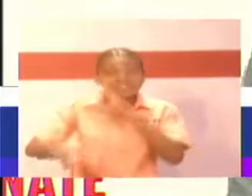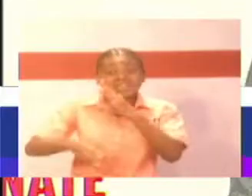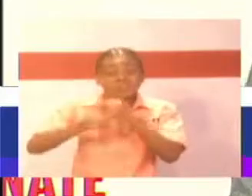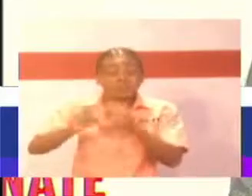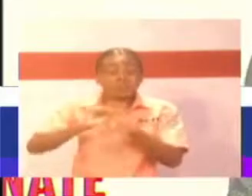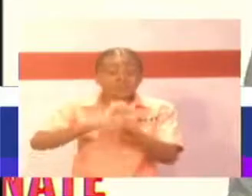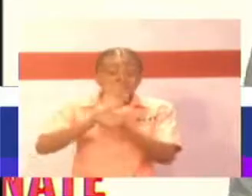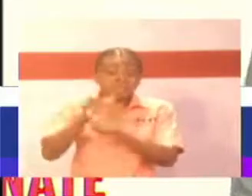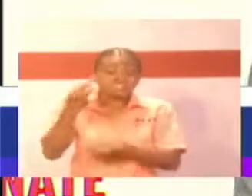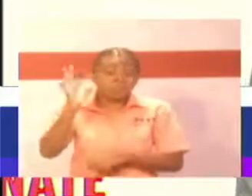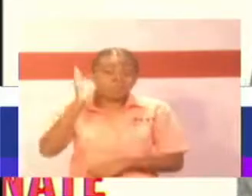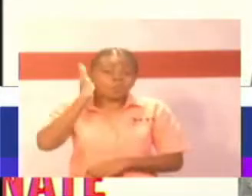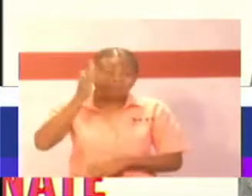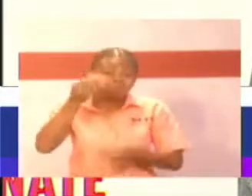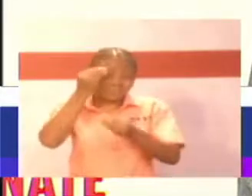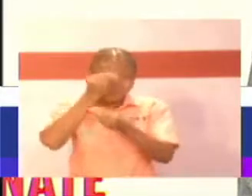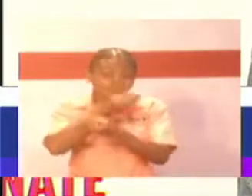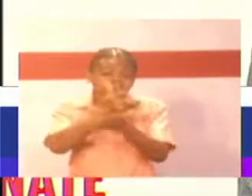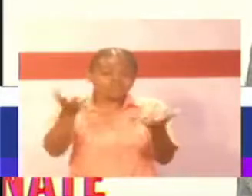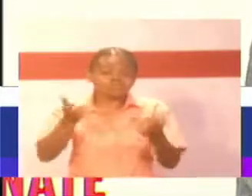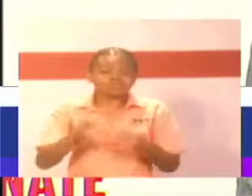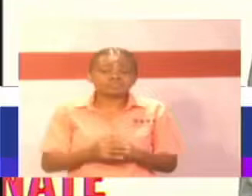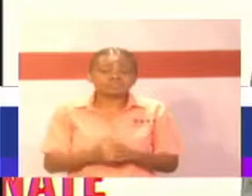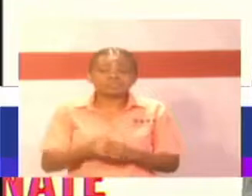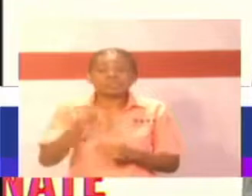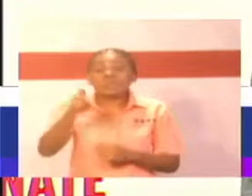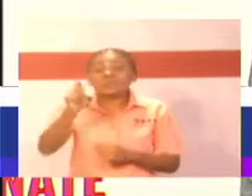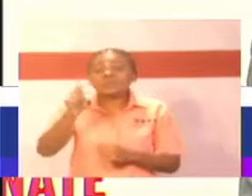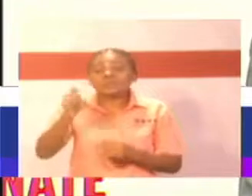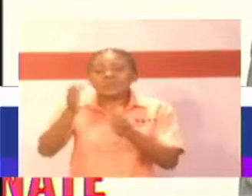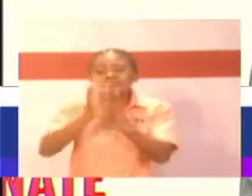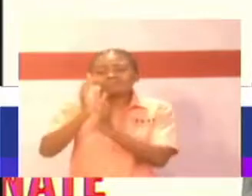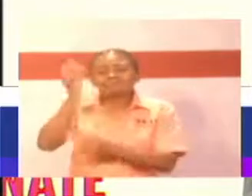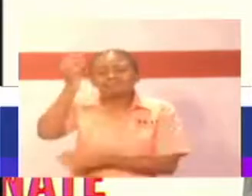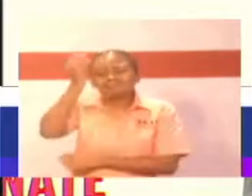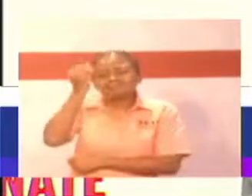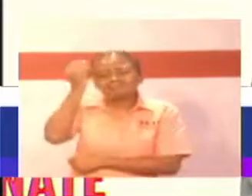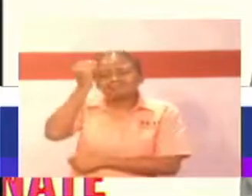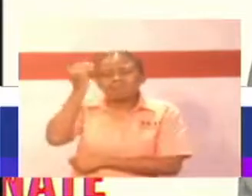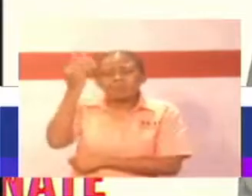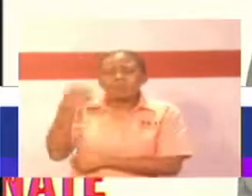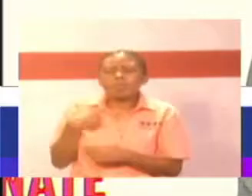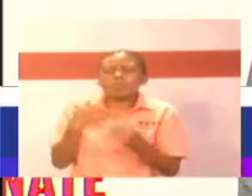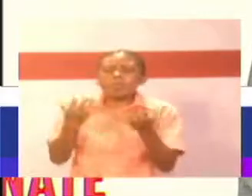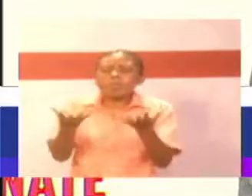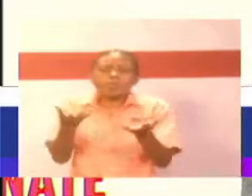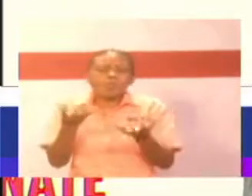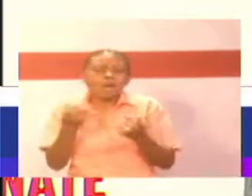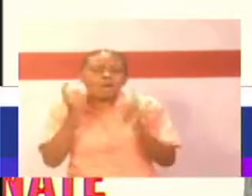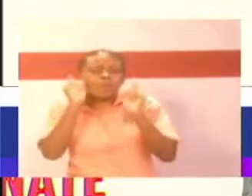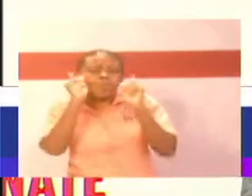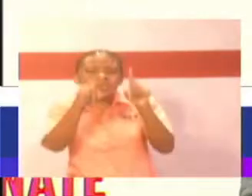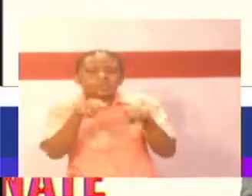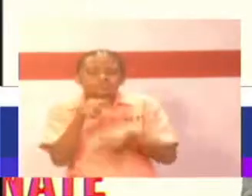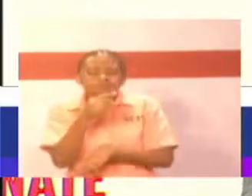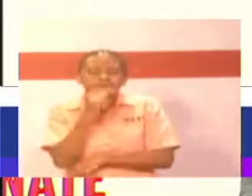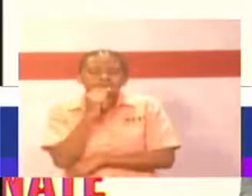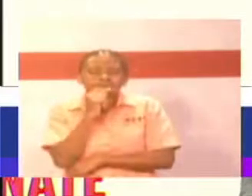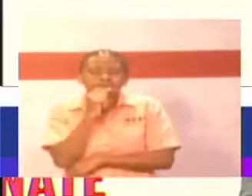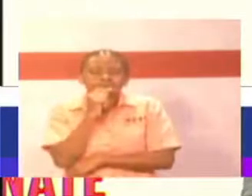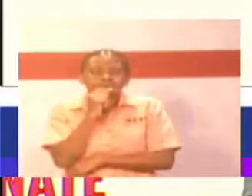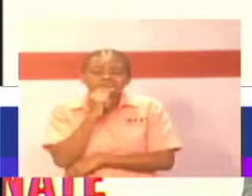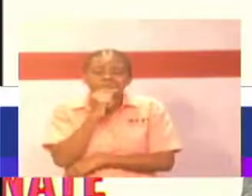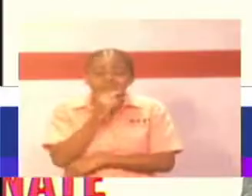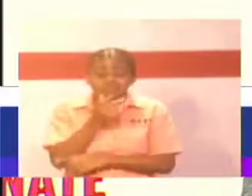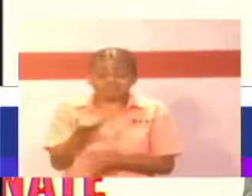asking yourself, why should I attend any of these national care fair sites? Well,